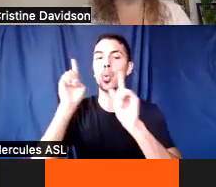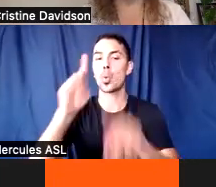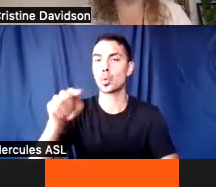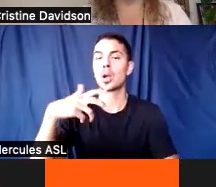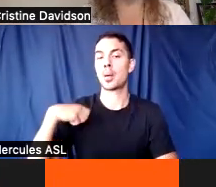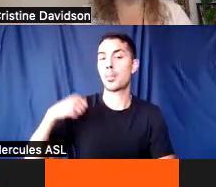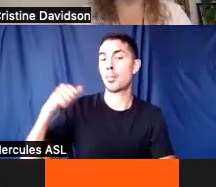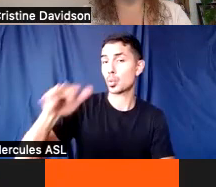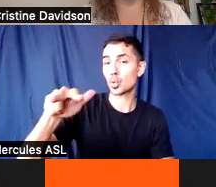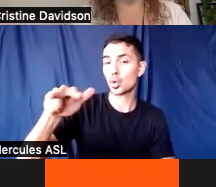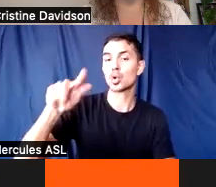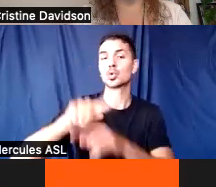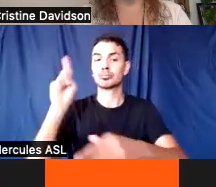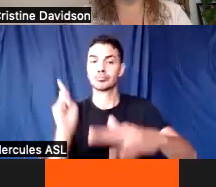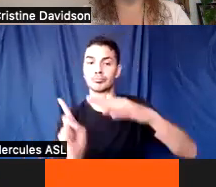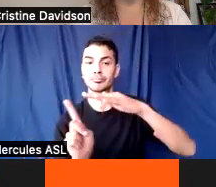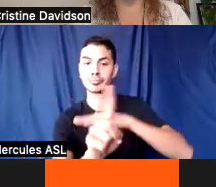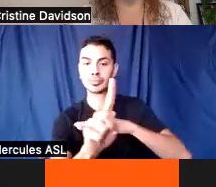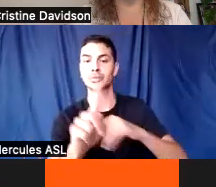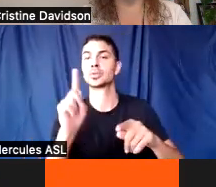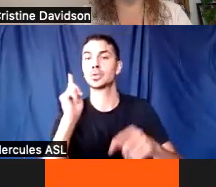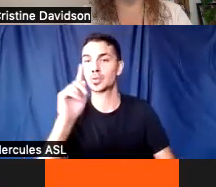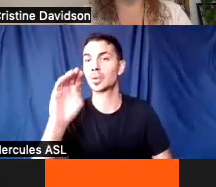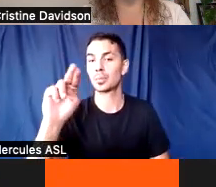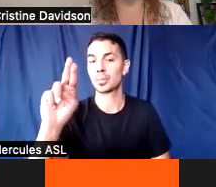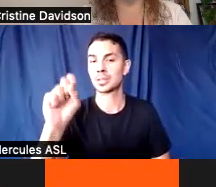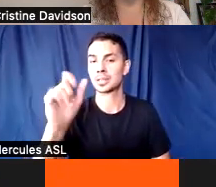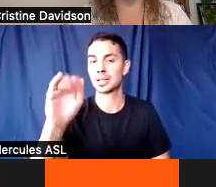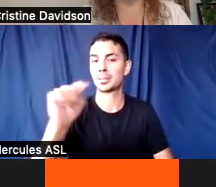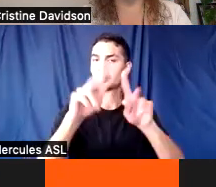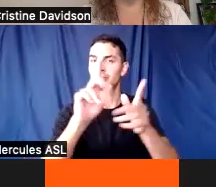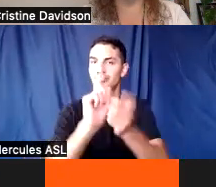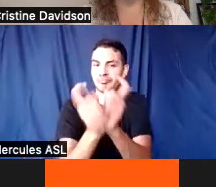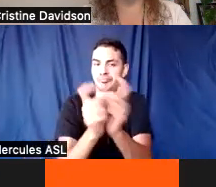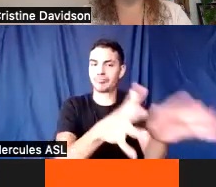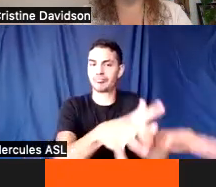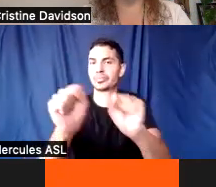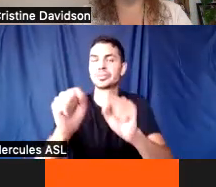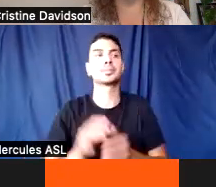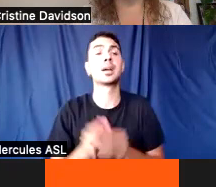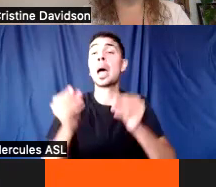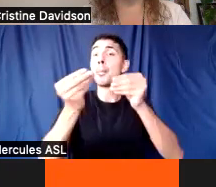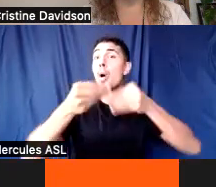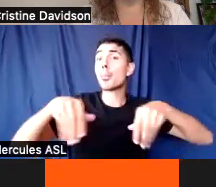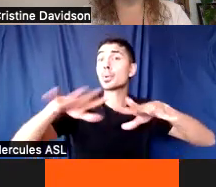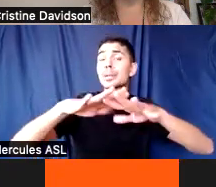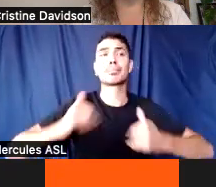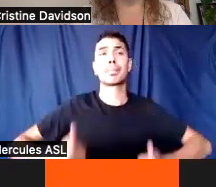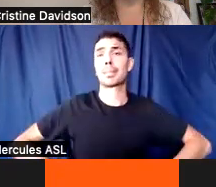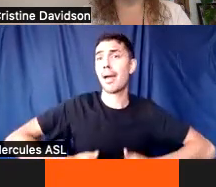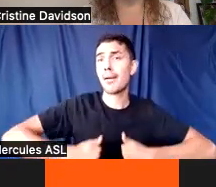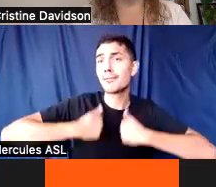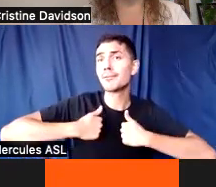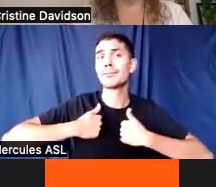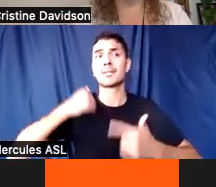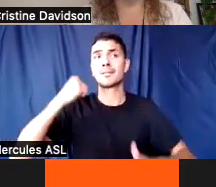their word for Muslim, and the pagan of any of whatsoever, take their property, take their lives, govern them,